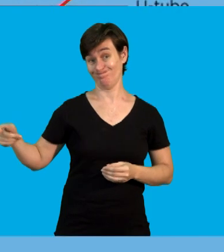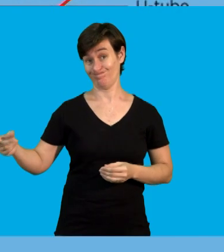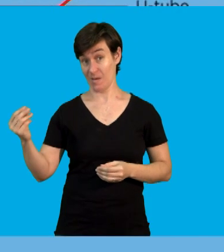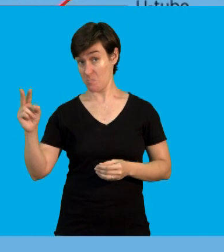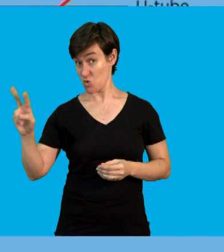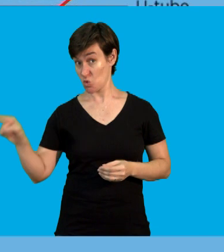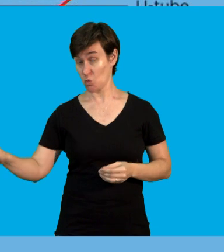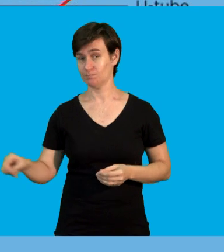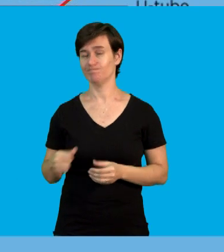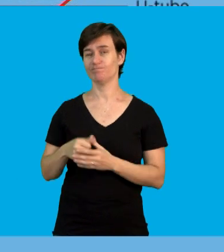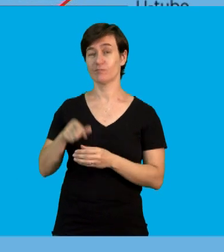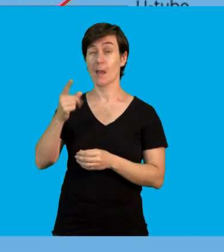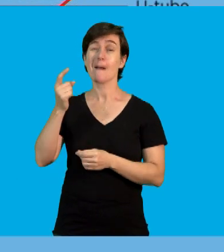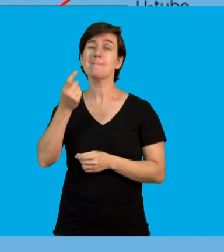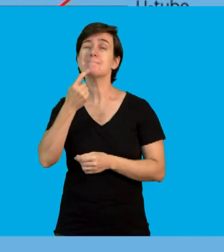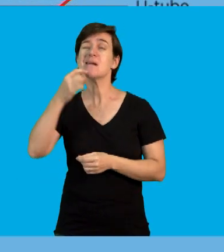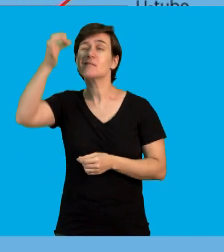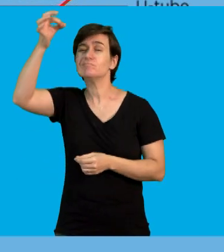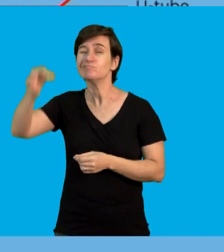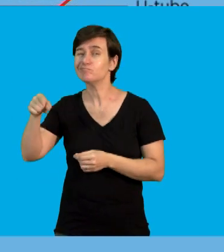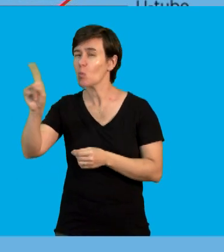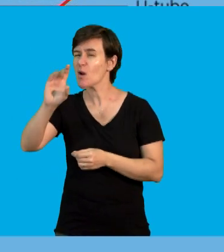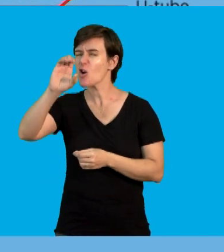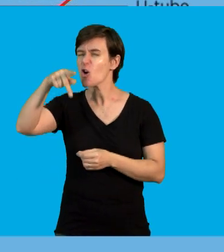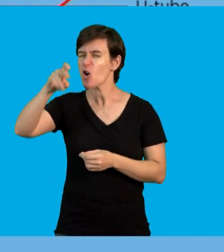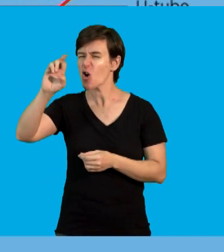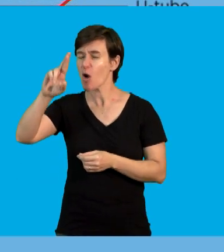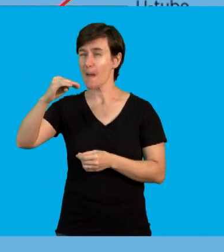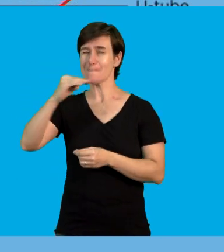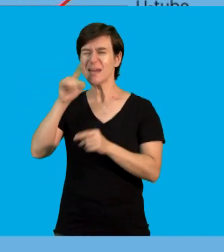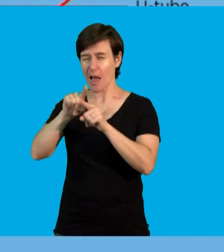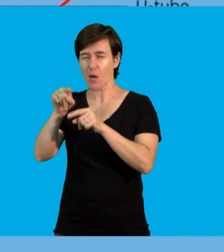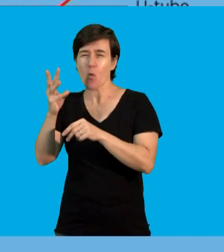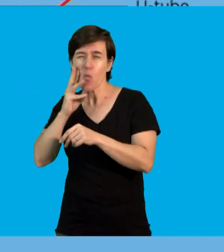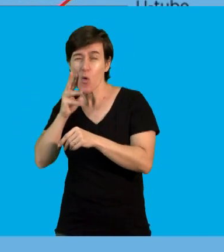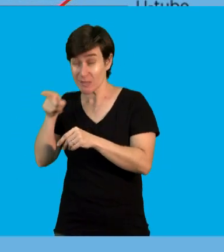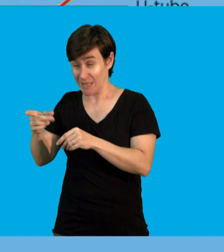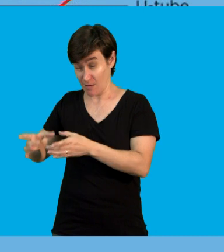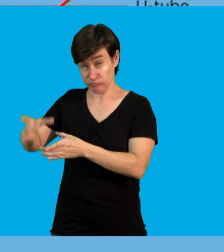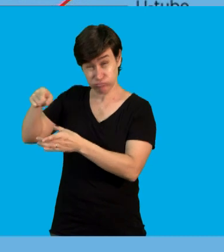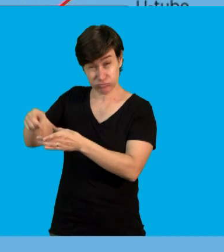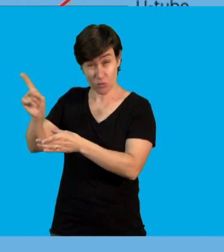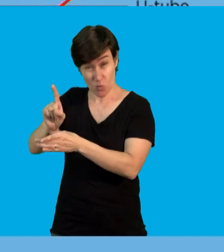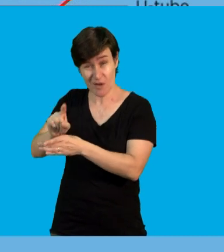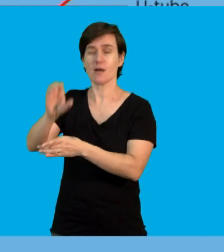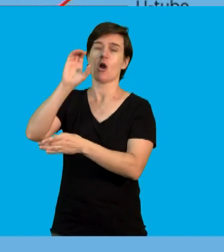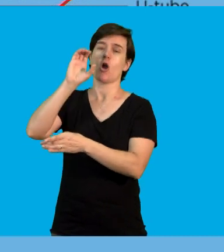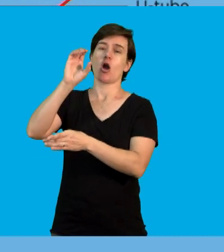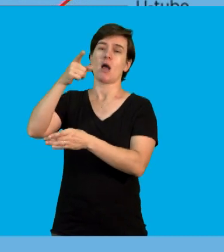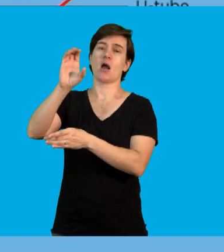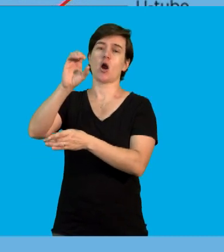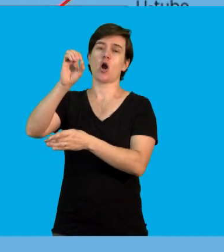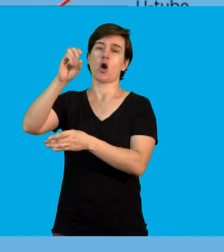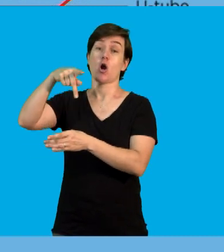looking on beaker number 2, we have our metal being copper, and our solution is going to be copper sulfate. So as we can